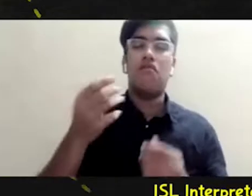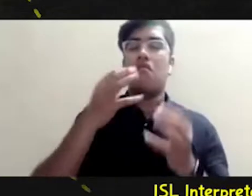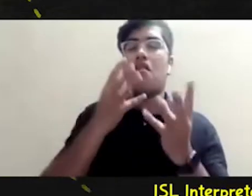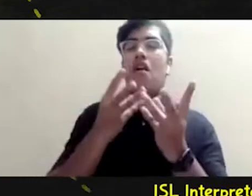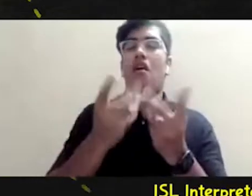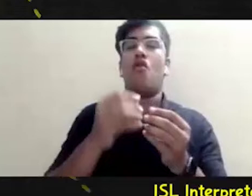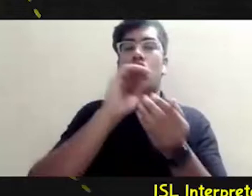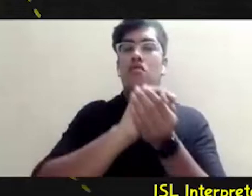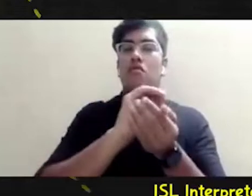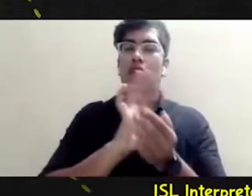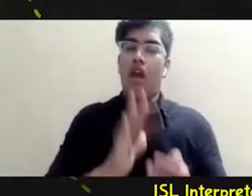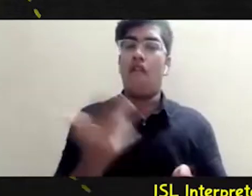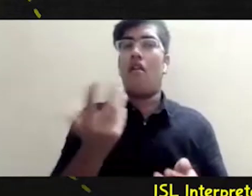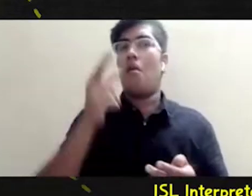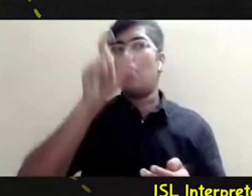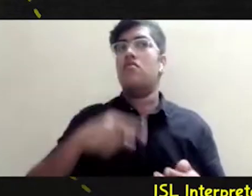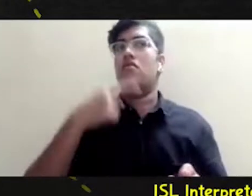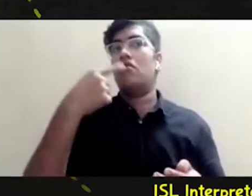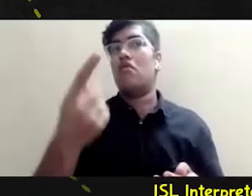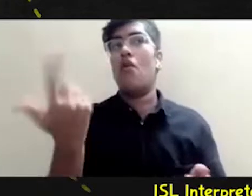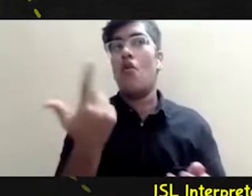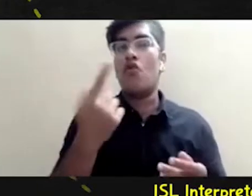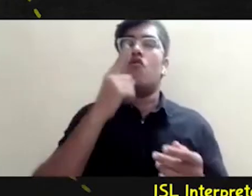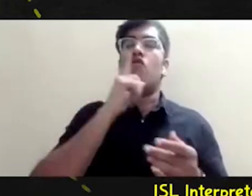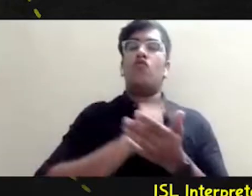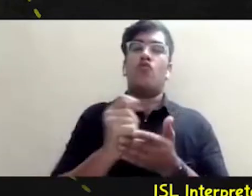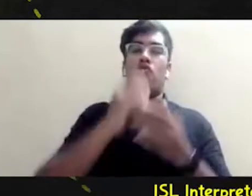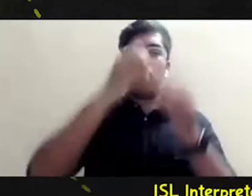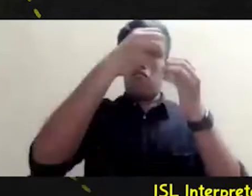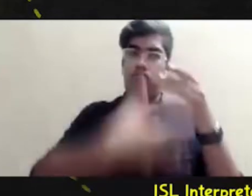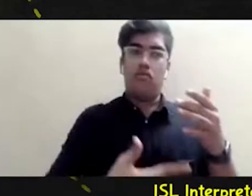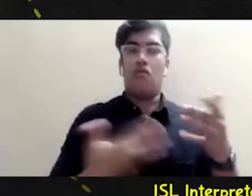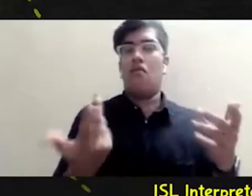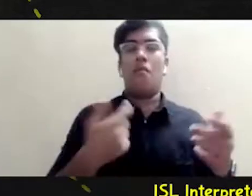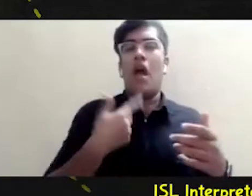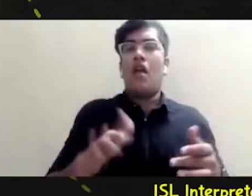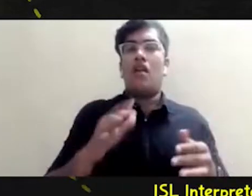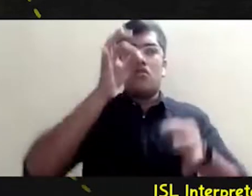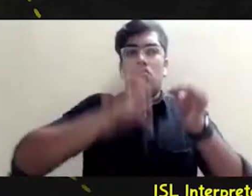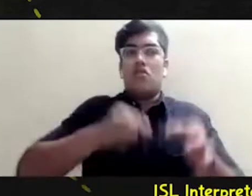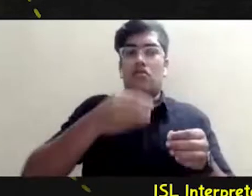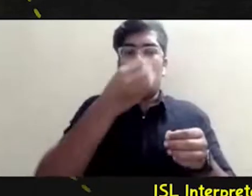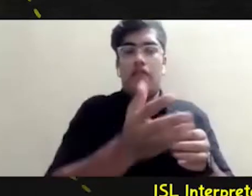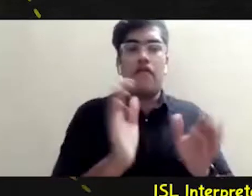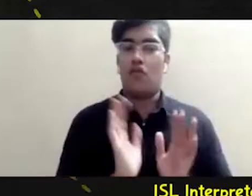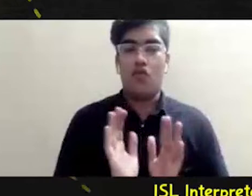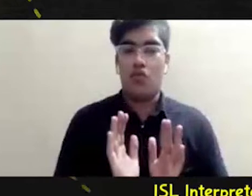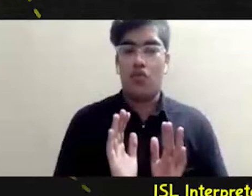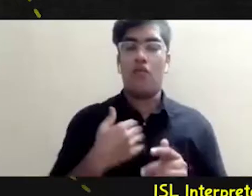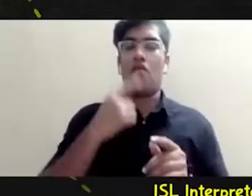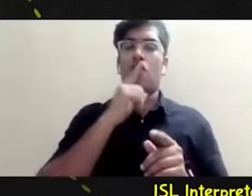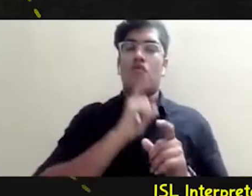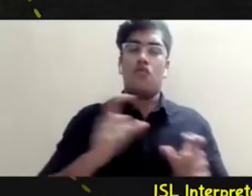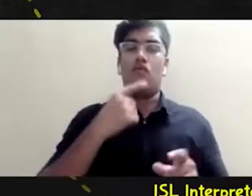statement they've made is put up transparently. We're not giving any judgment call on these people. We're not saying they're doing well by speaking